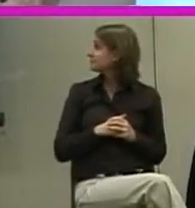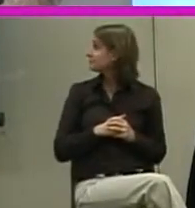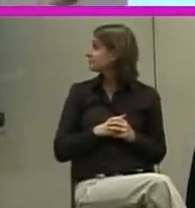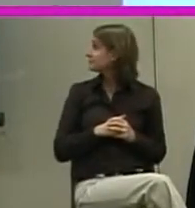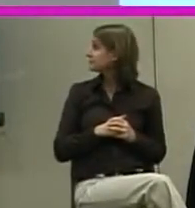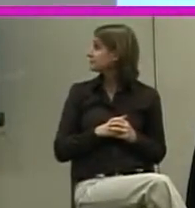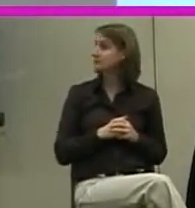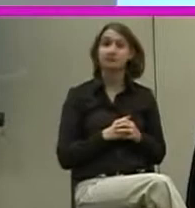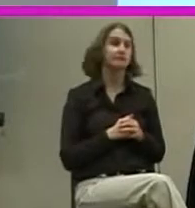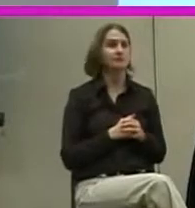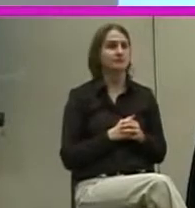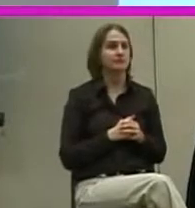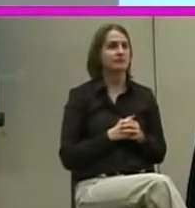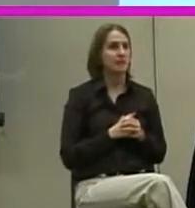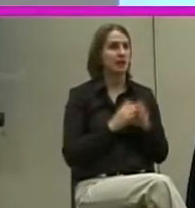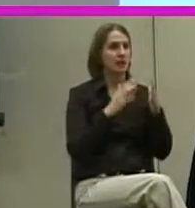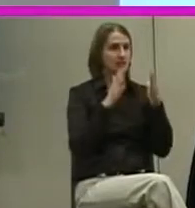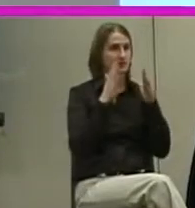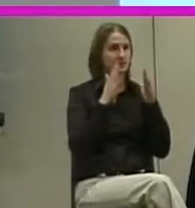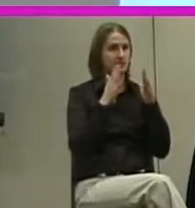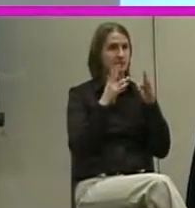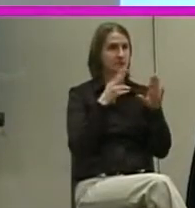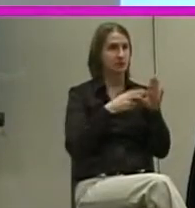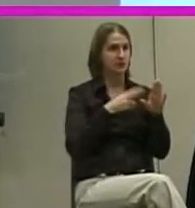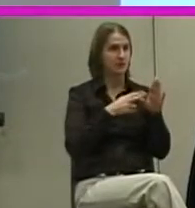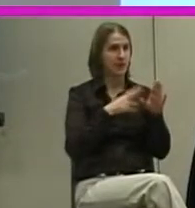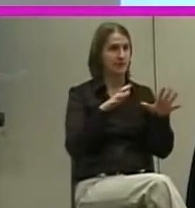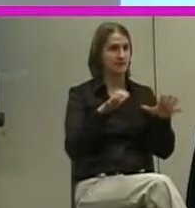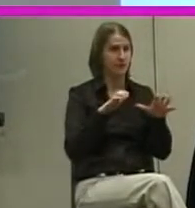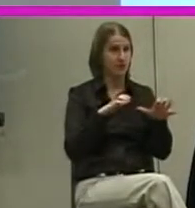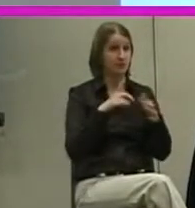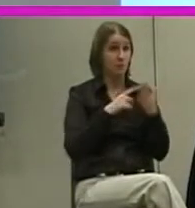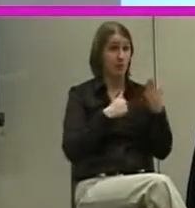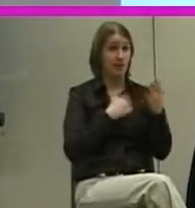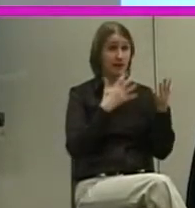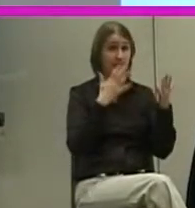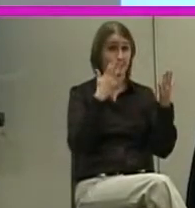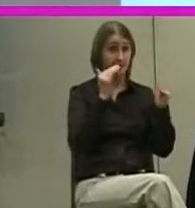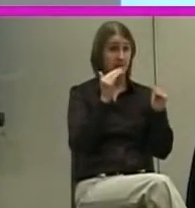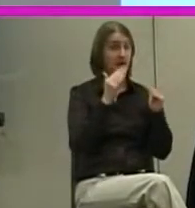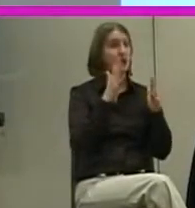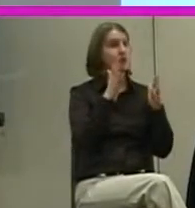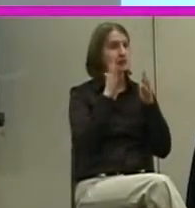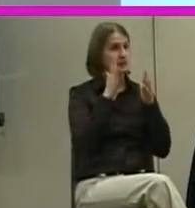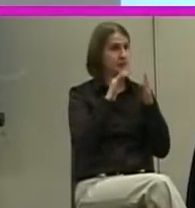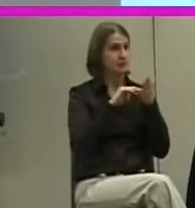Listen, participate, and freeze are the 3 things that I would expect from you when you're in here. Listen